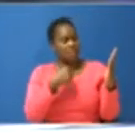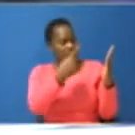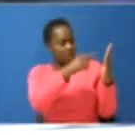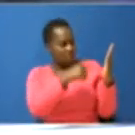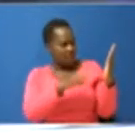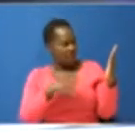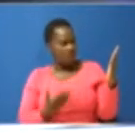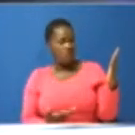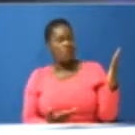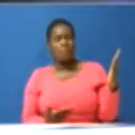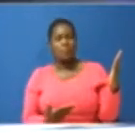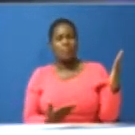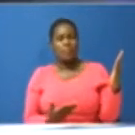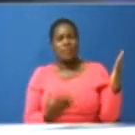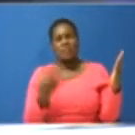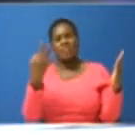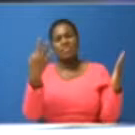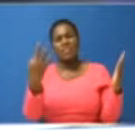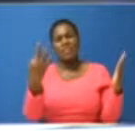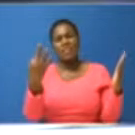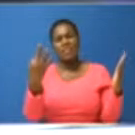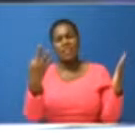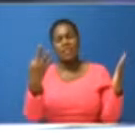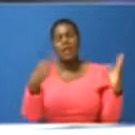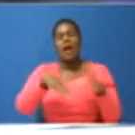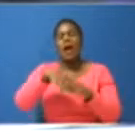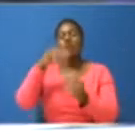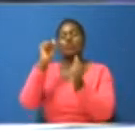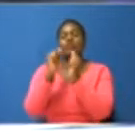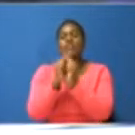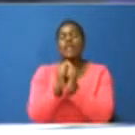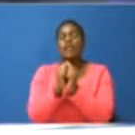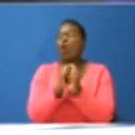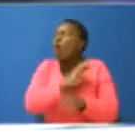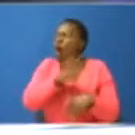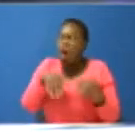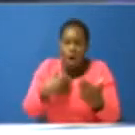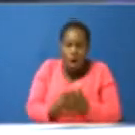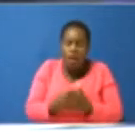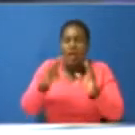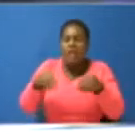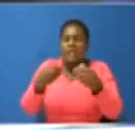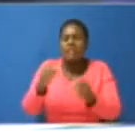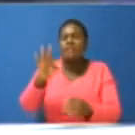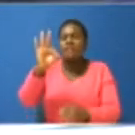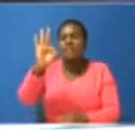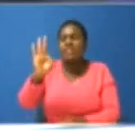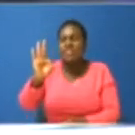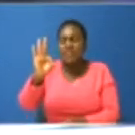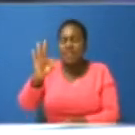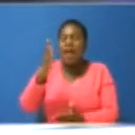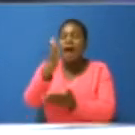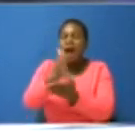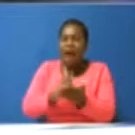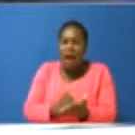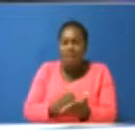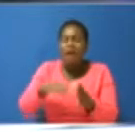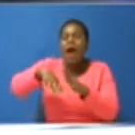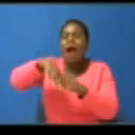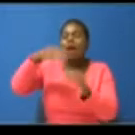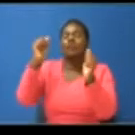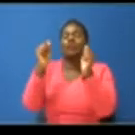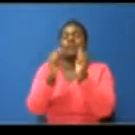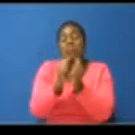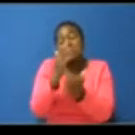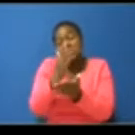exams i've marked them three and a half out of ten okay all of them all of them three and a half up to ten some would get even one